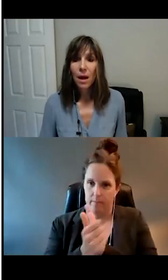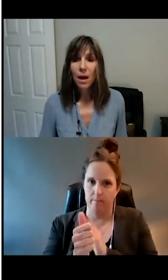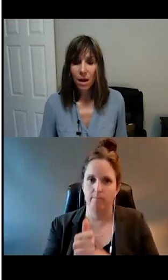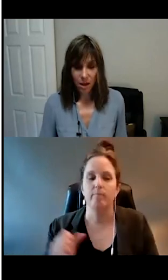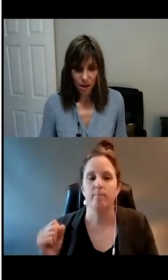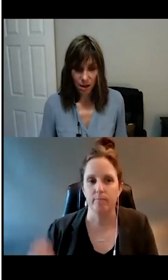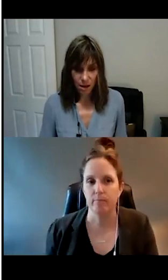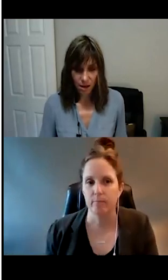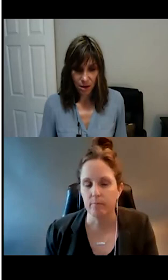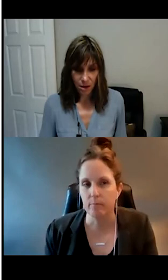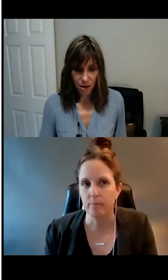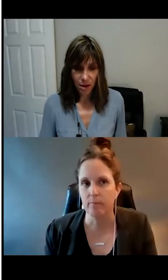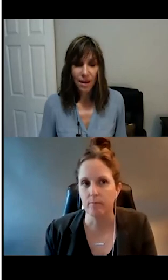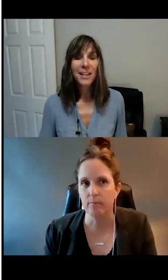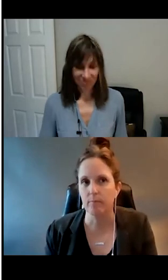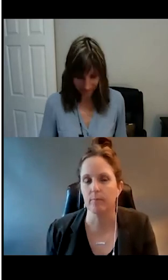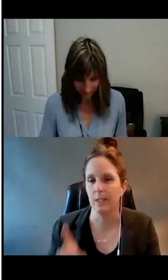Including peers